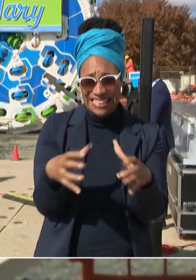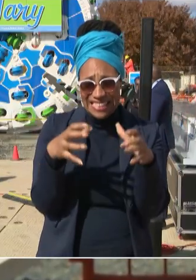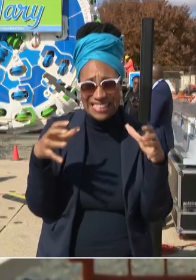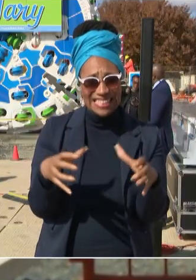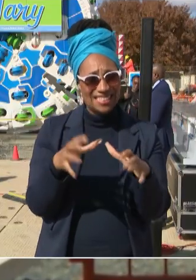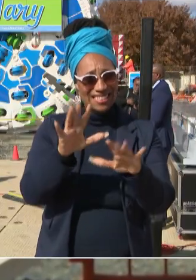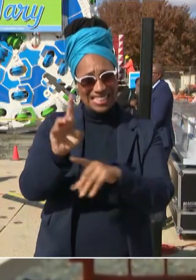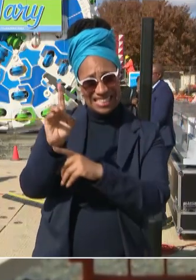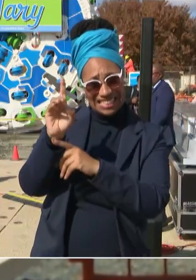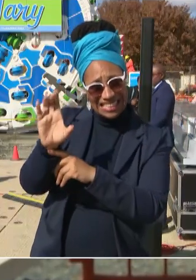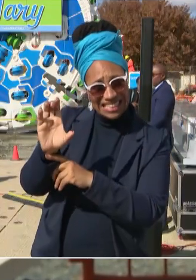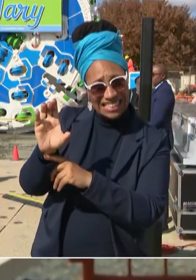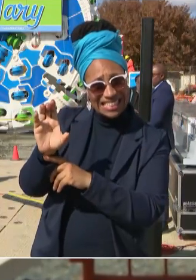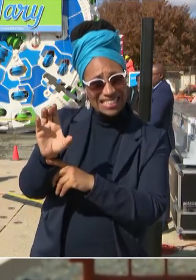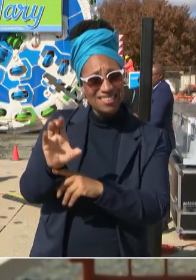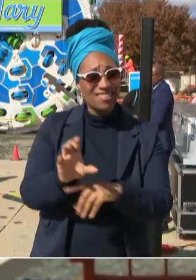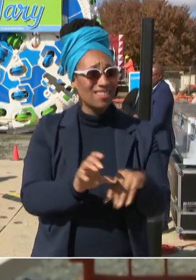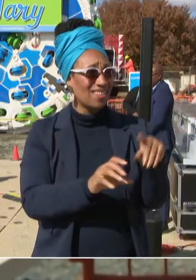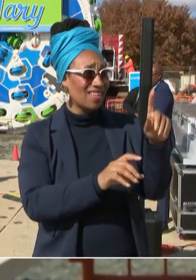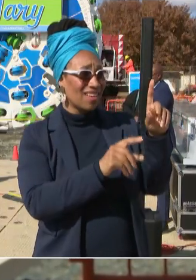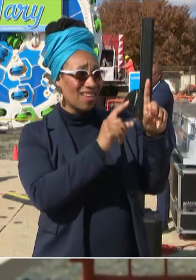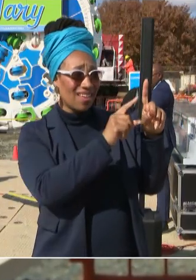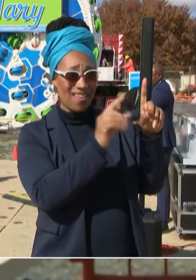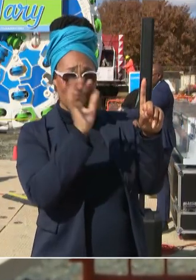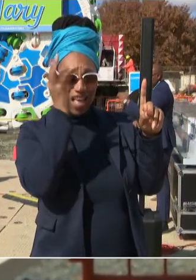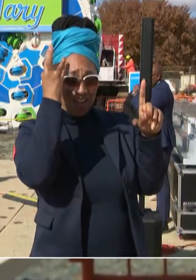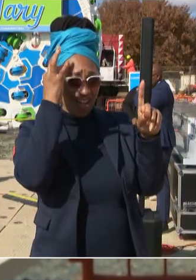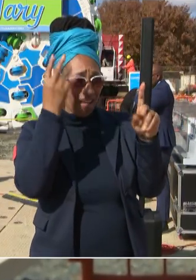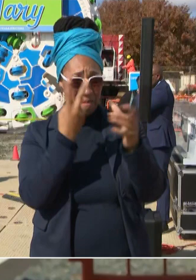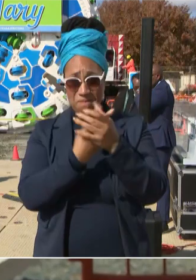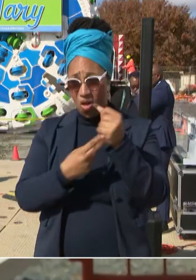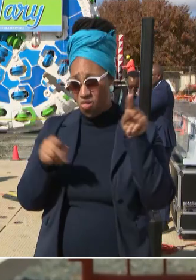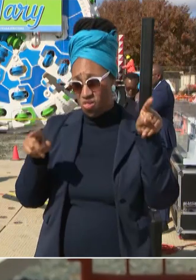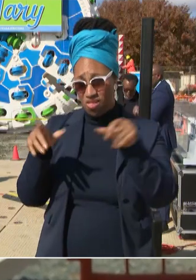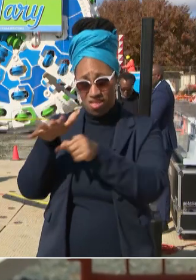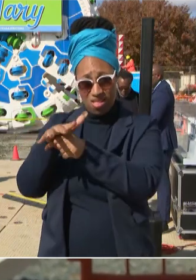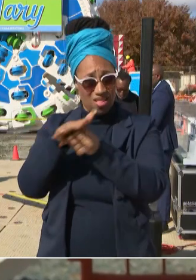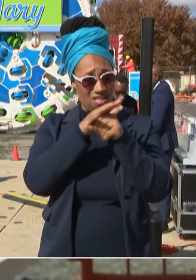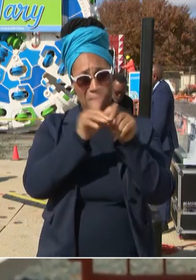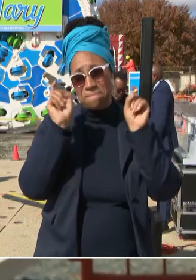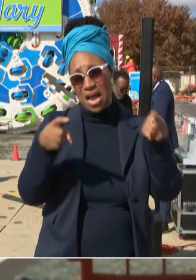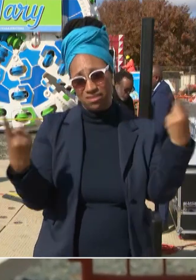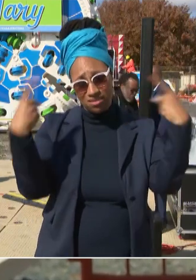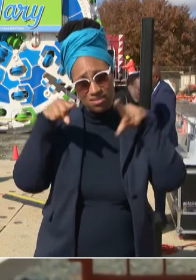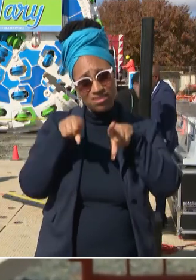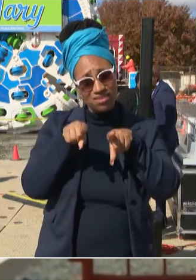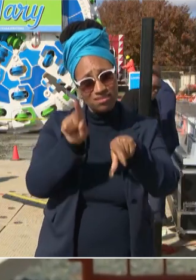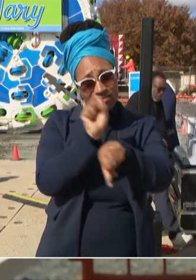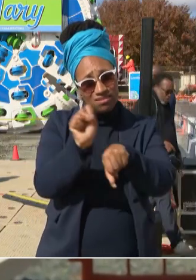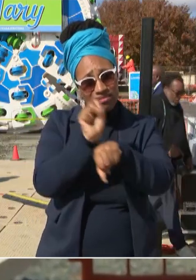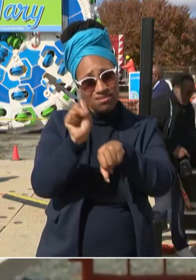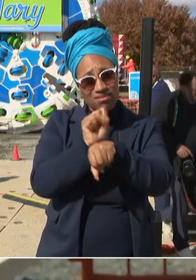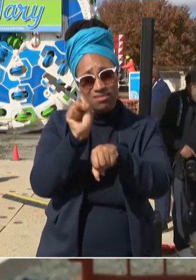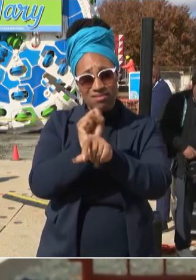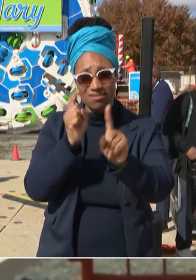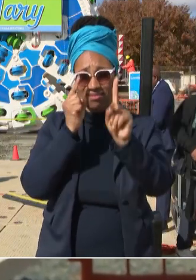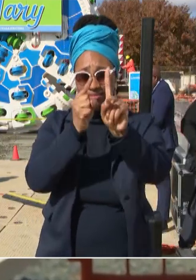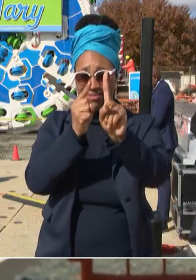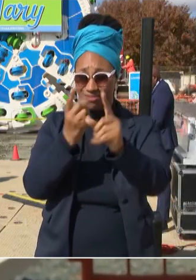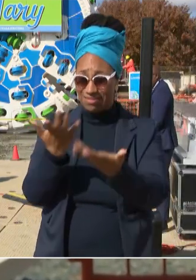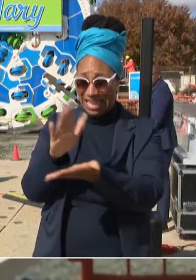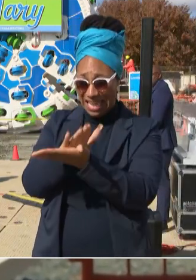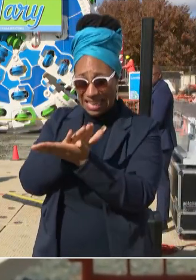federal government, too, because it's not just the issue for clean and safe water, because that's what everybody expects,